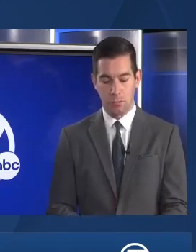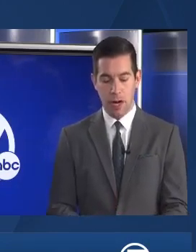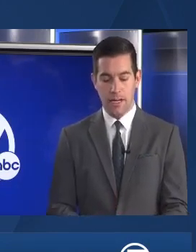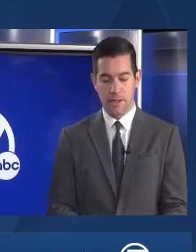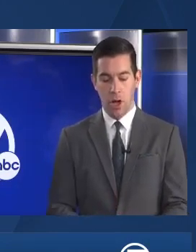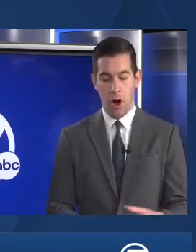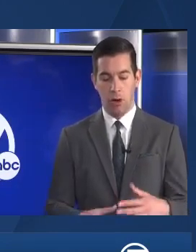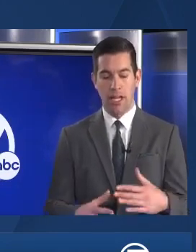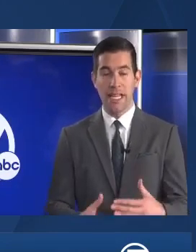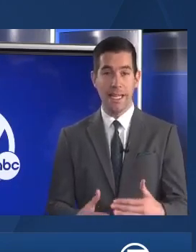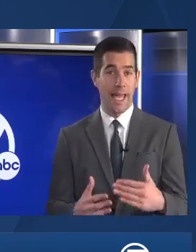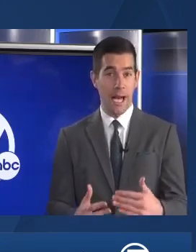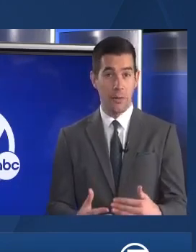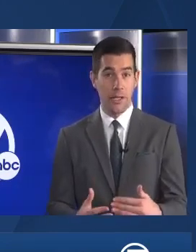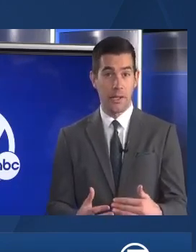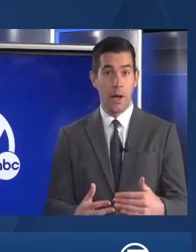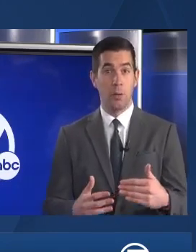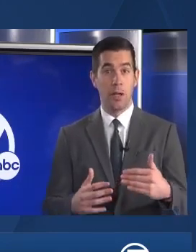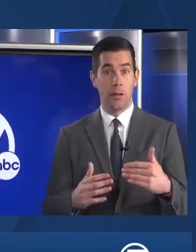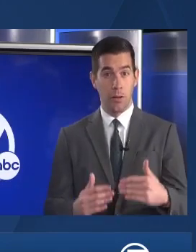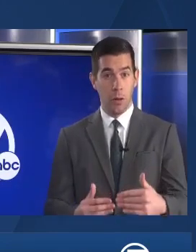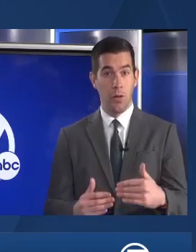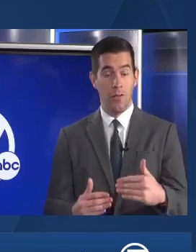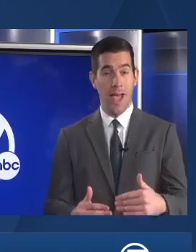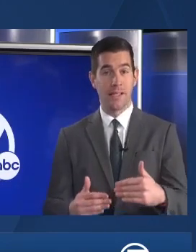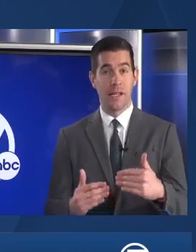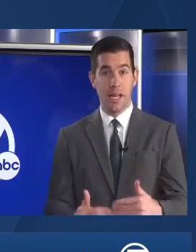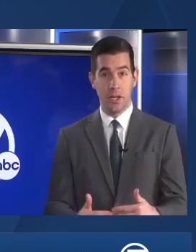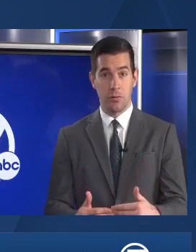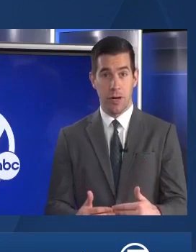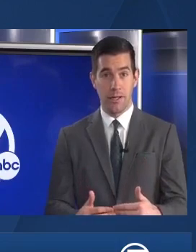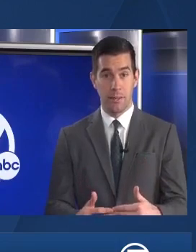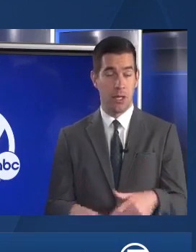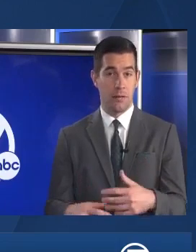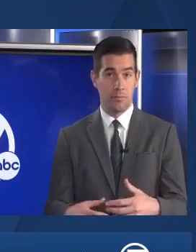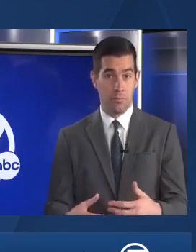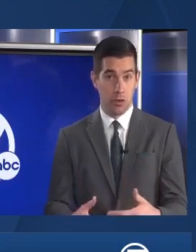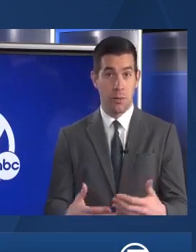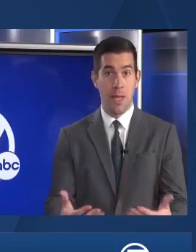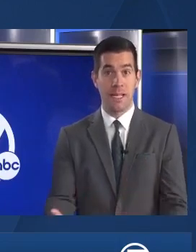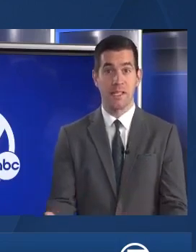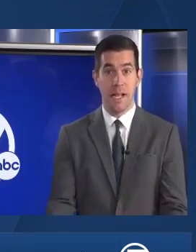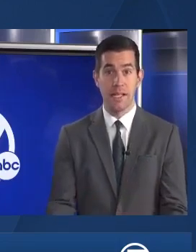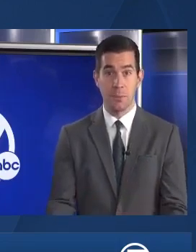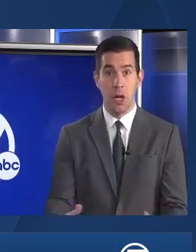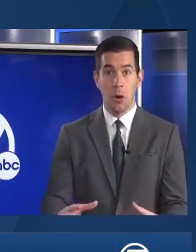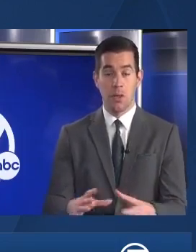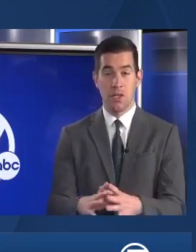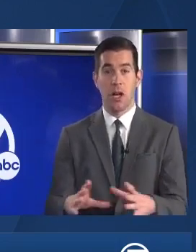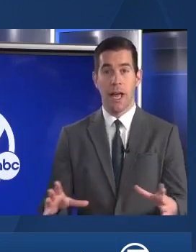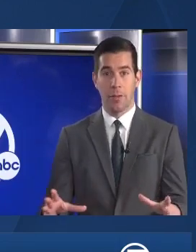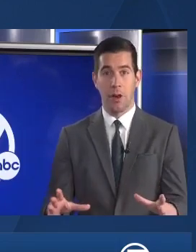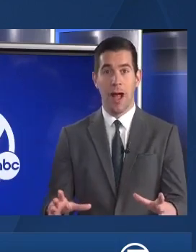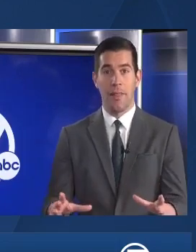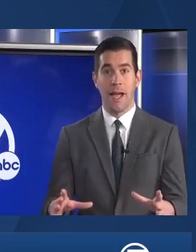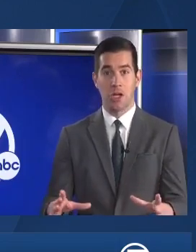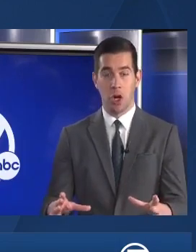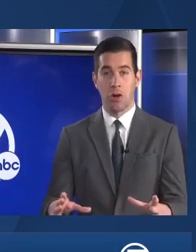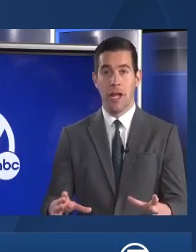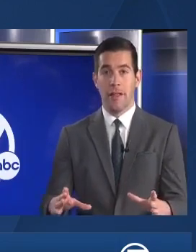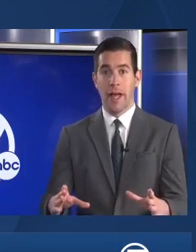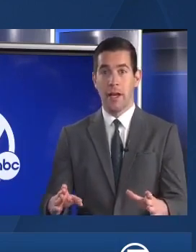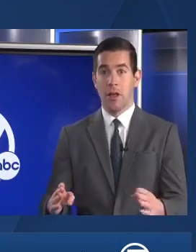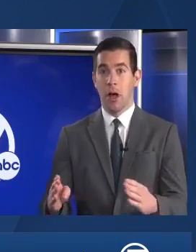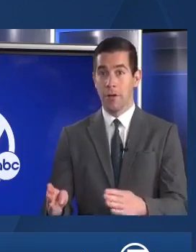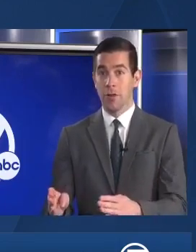case rates are in counties with low vaccination rates, something that really makes sense, but we saw it out there on that